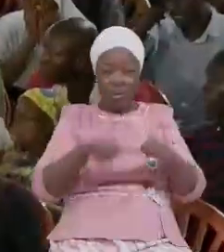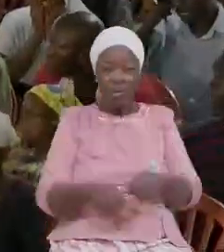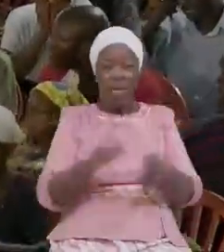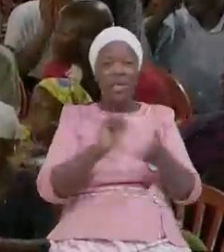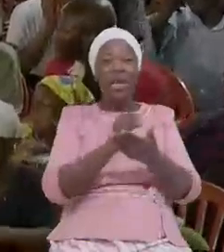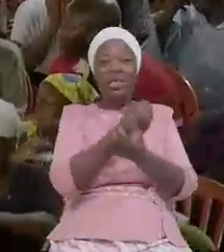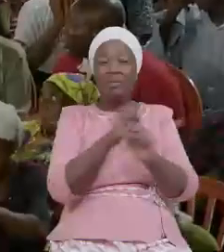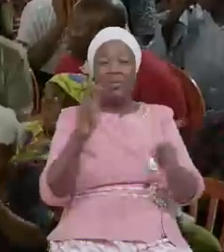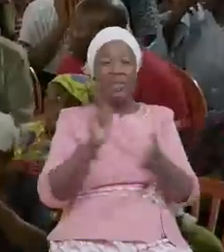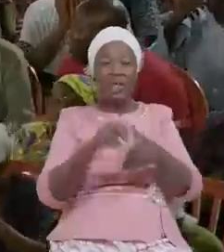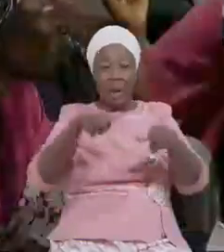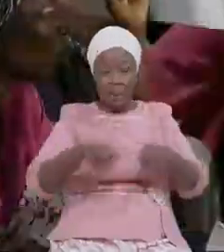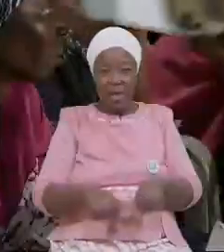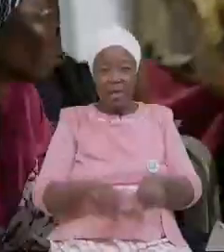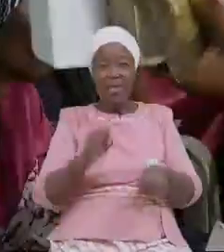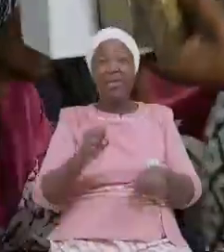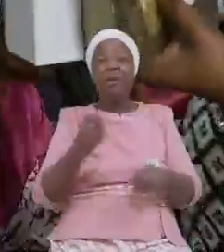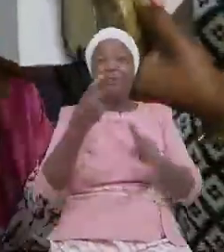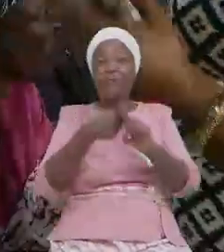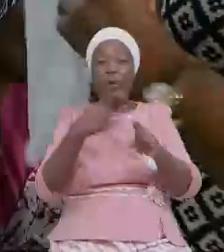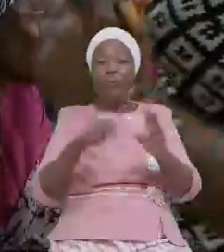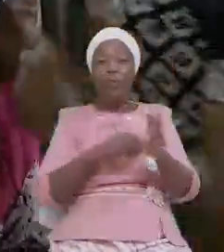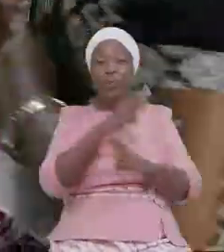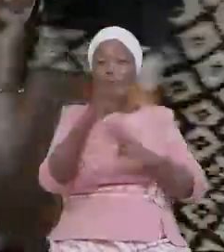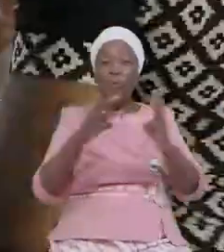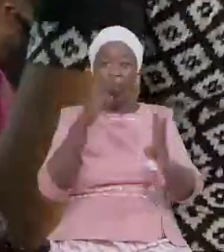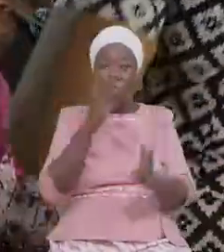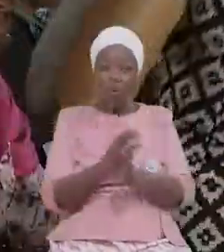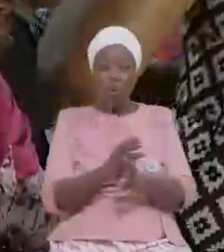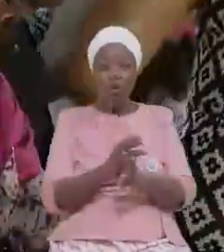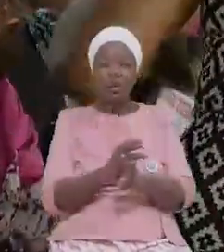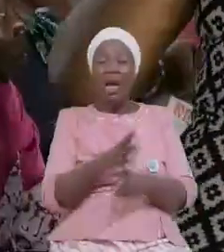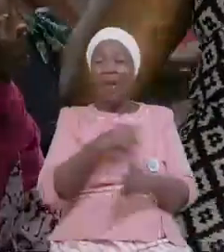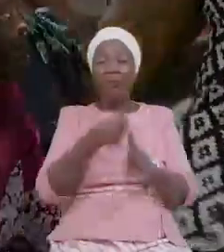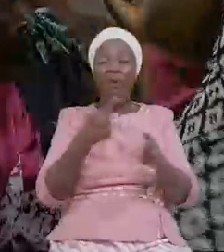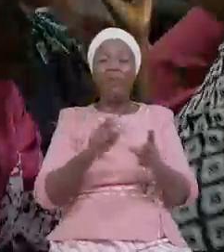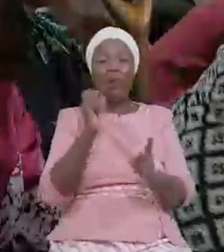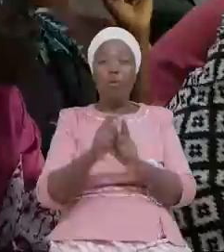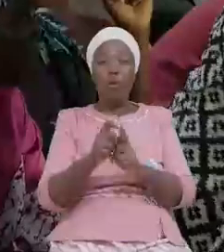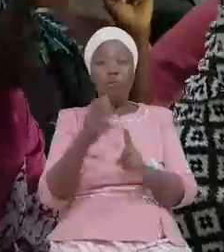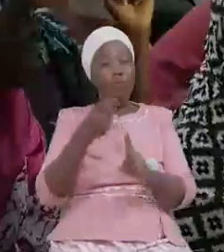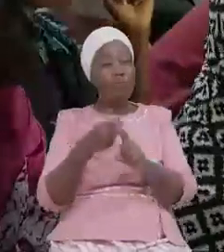that abides from the word from Christ, the saving word,